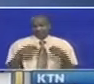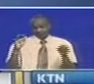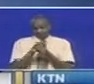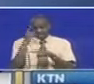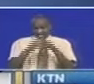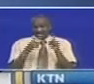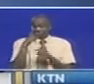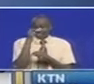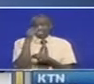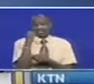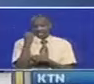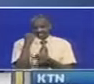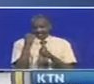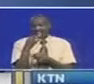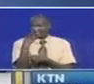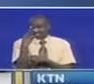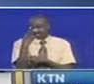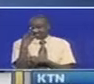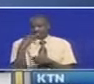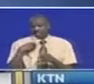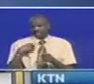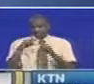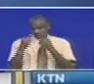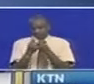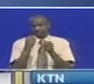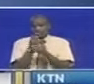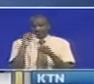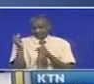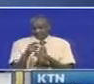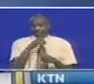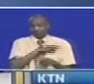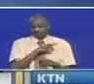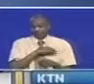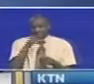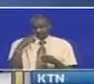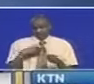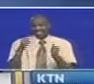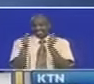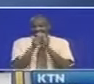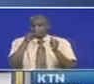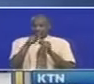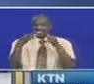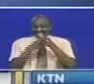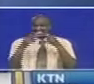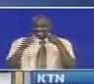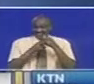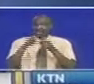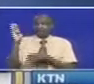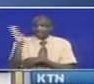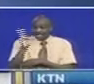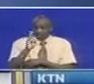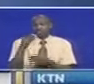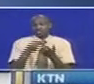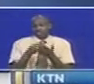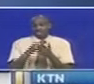ended December 31st, 2013. The group's 12-month profit before tax grew to 10.87 billion